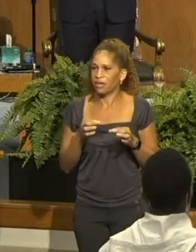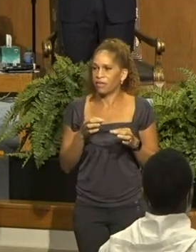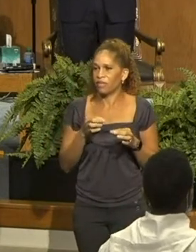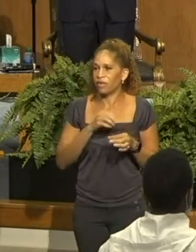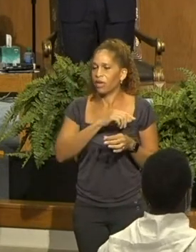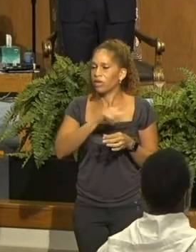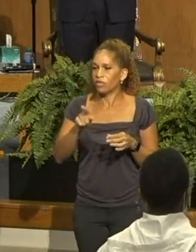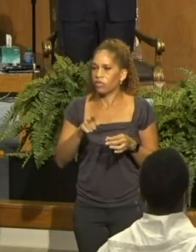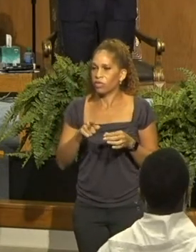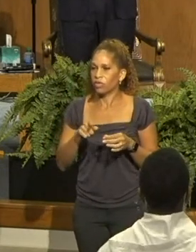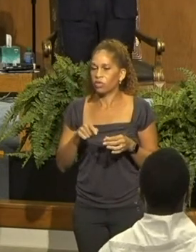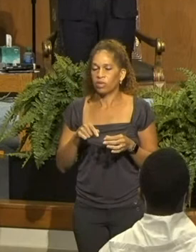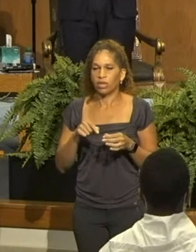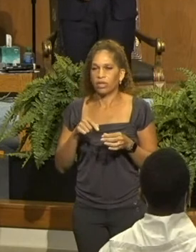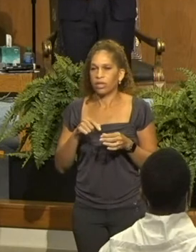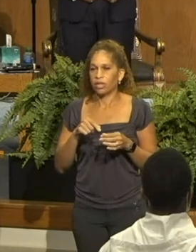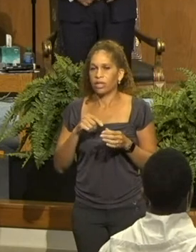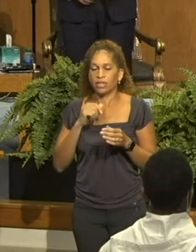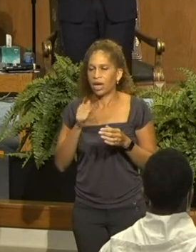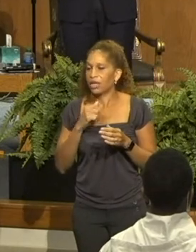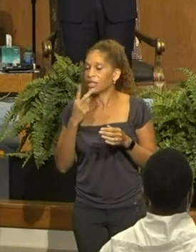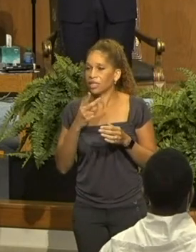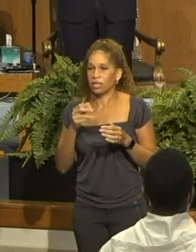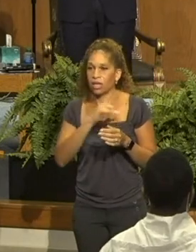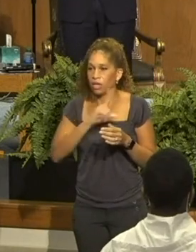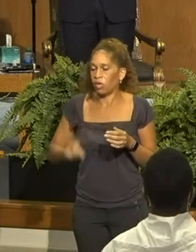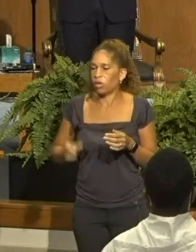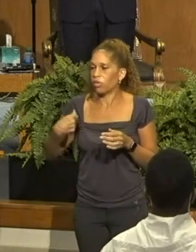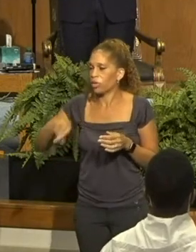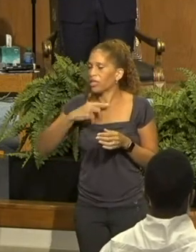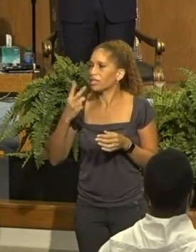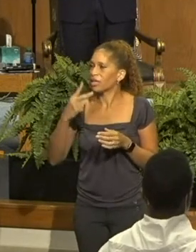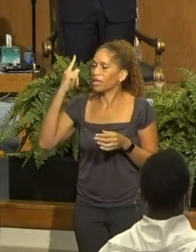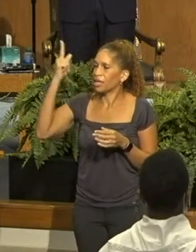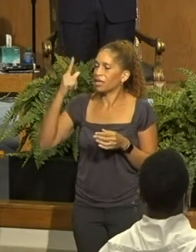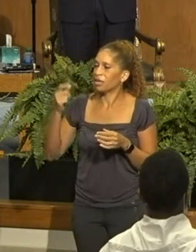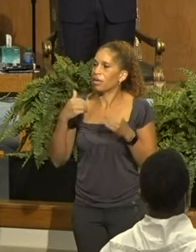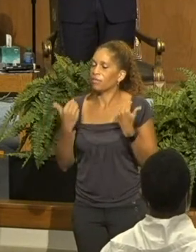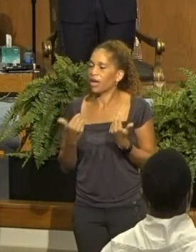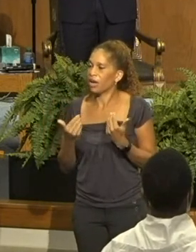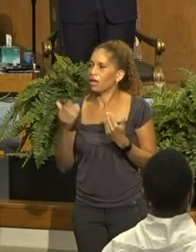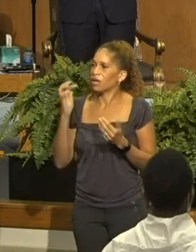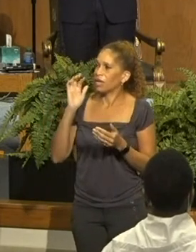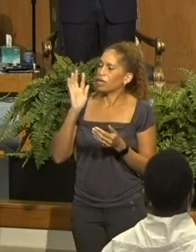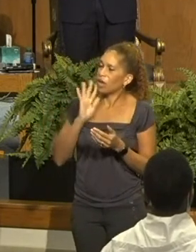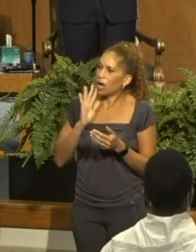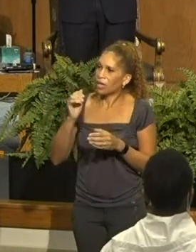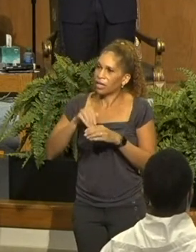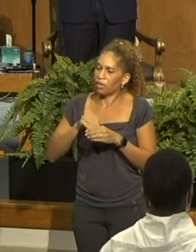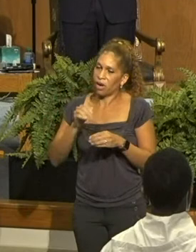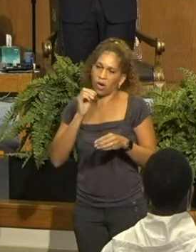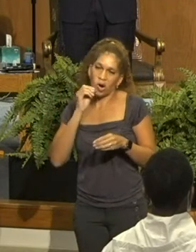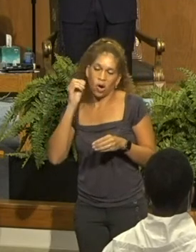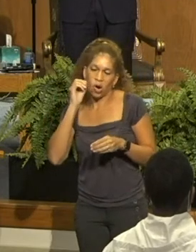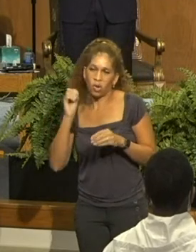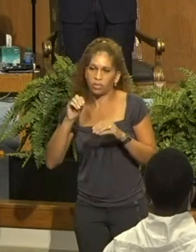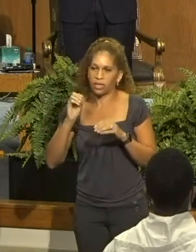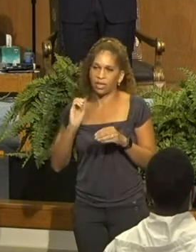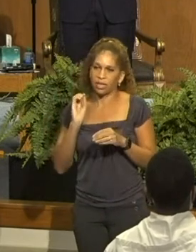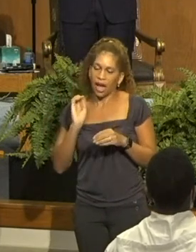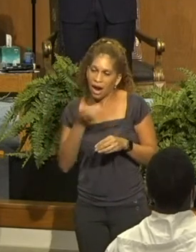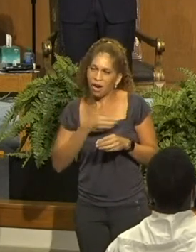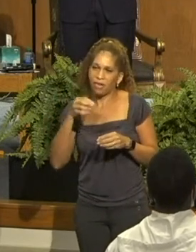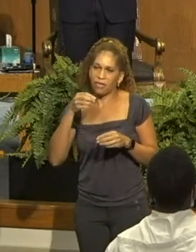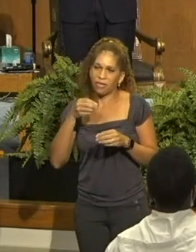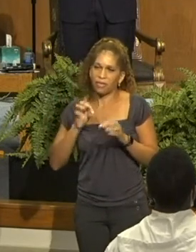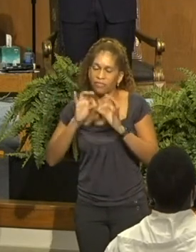do need him now. Lord, we need you to come into our homes and into our lives and into our families. Those